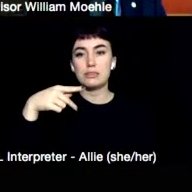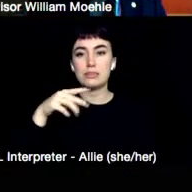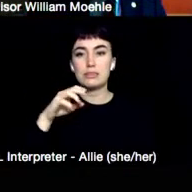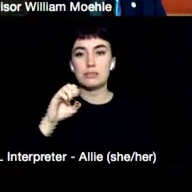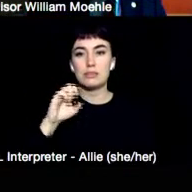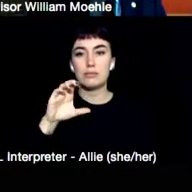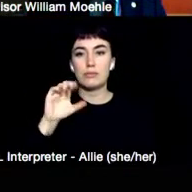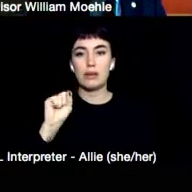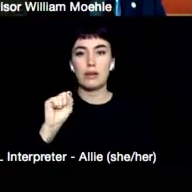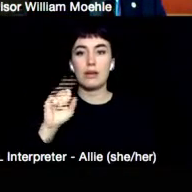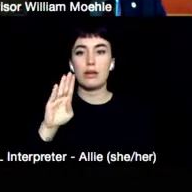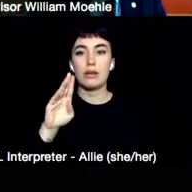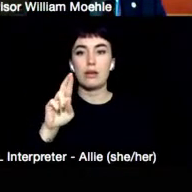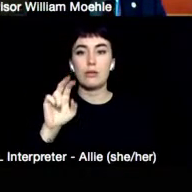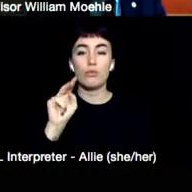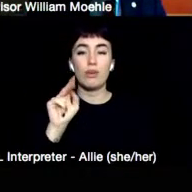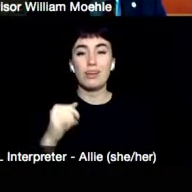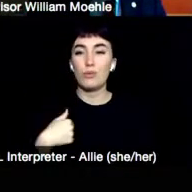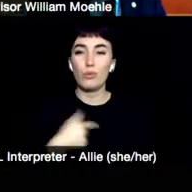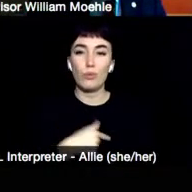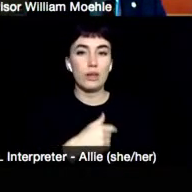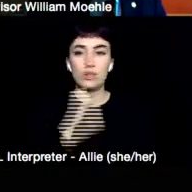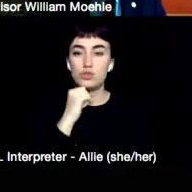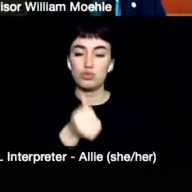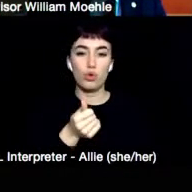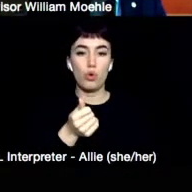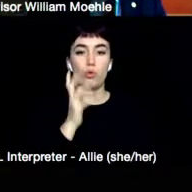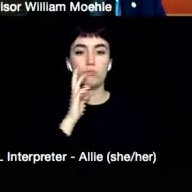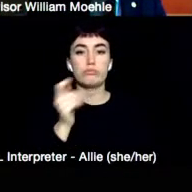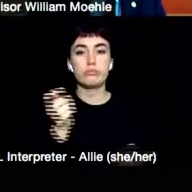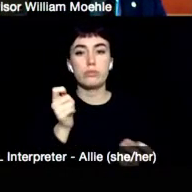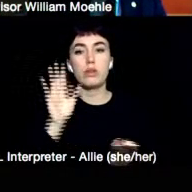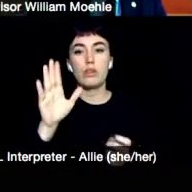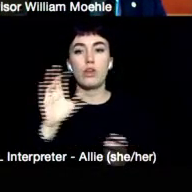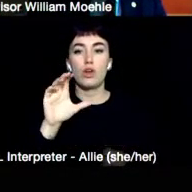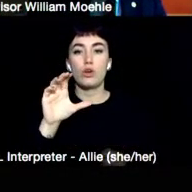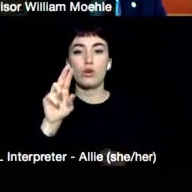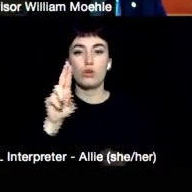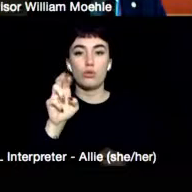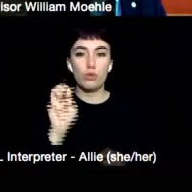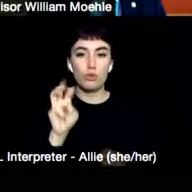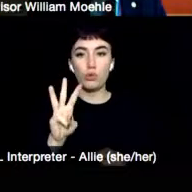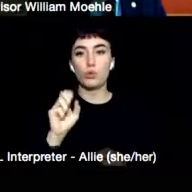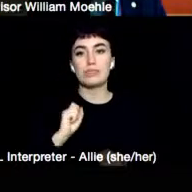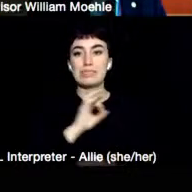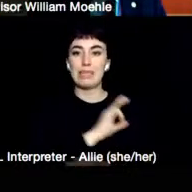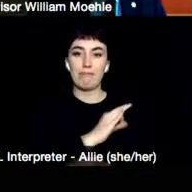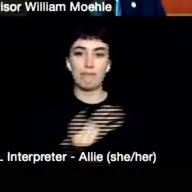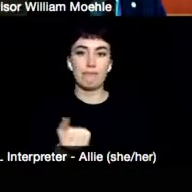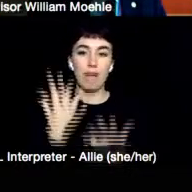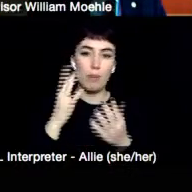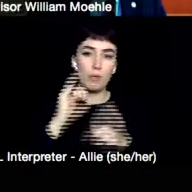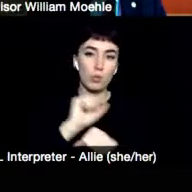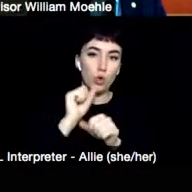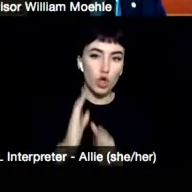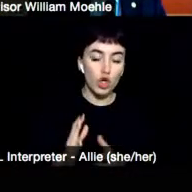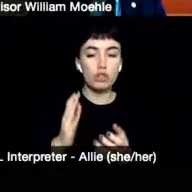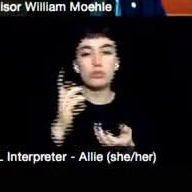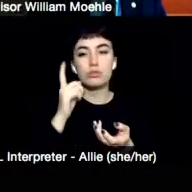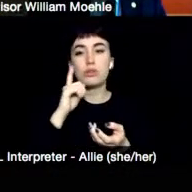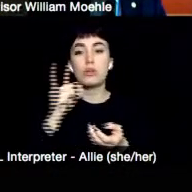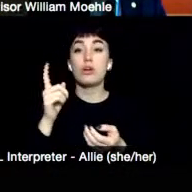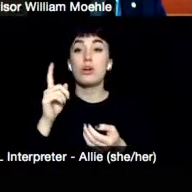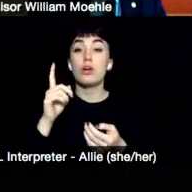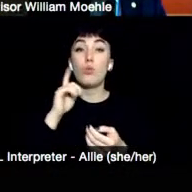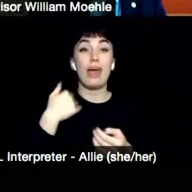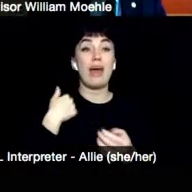don't dictate their crew staffing levels or where they're going to start. We dictate a start date